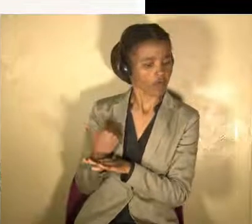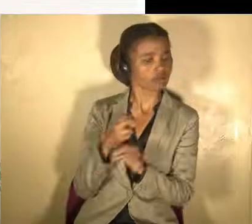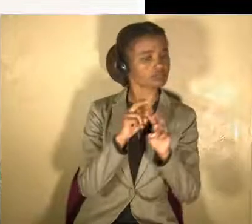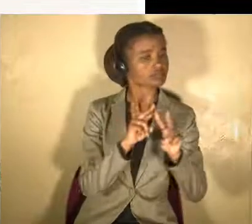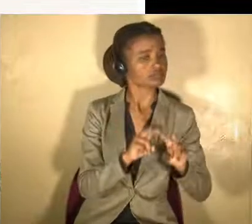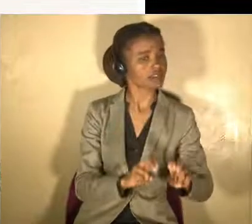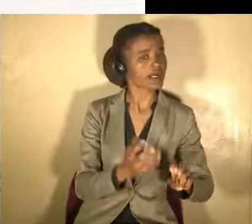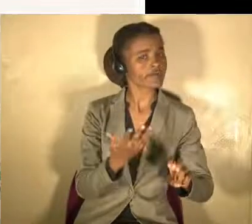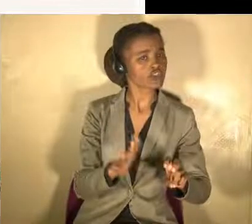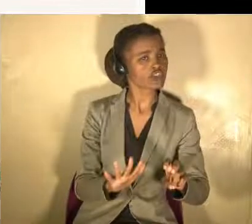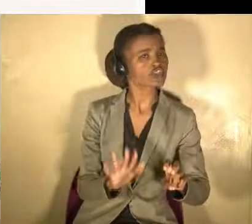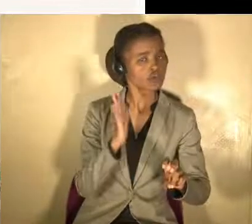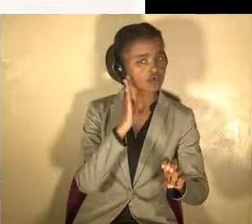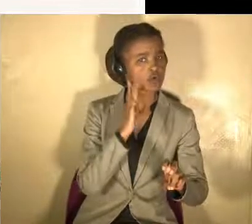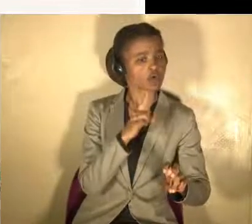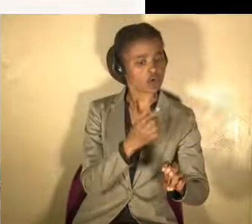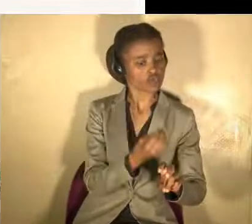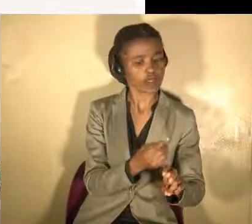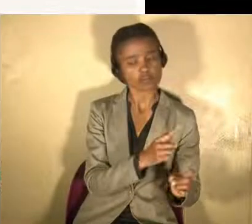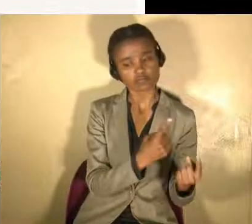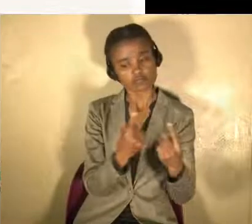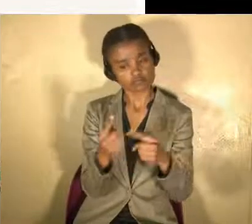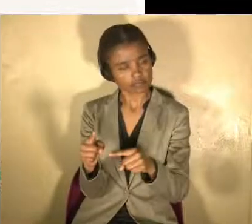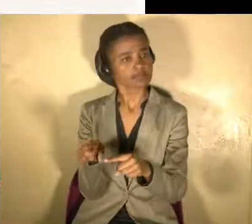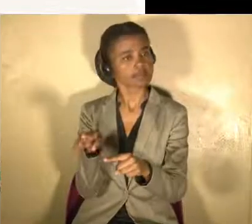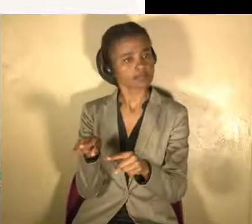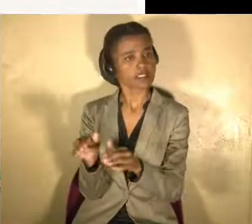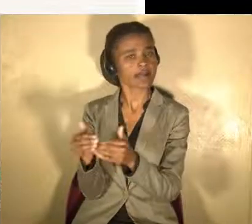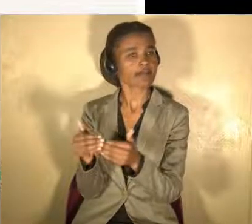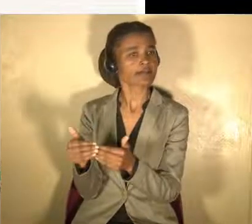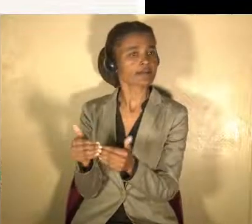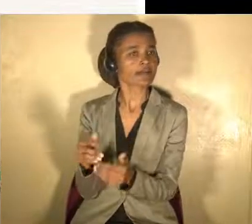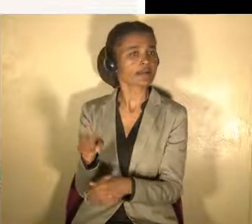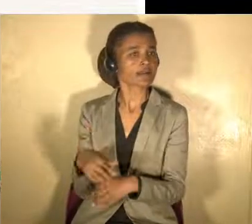to be placed in foster care and